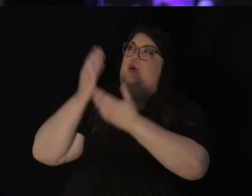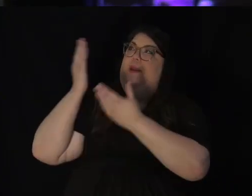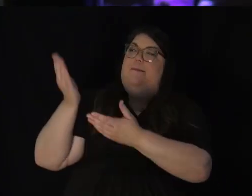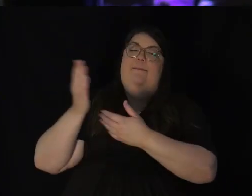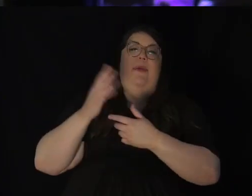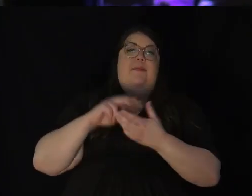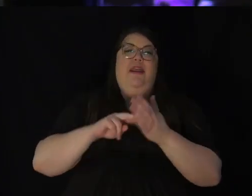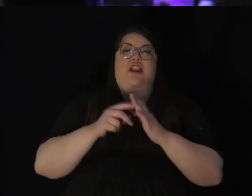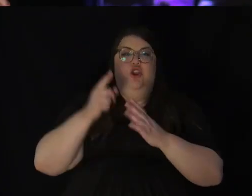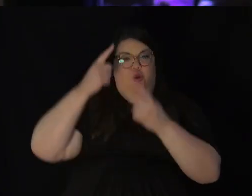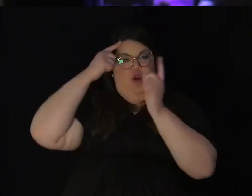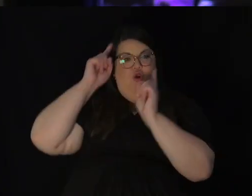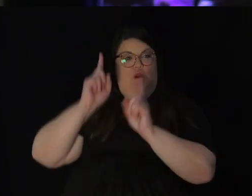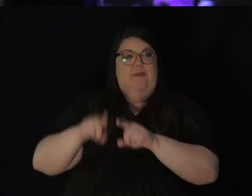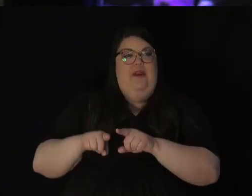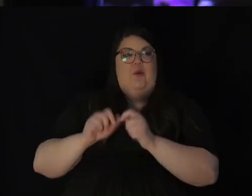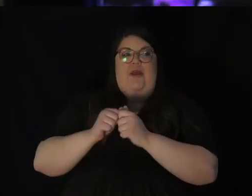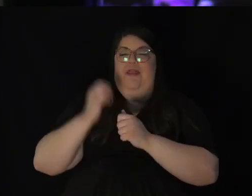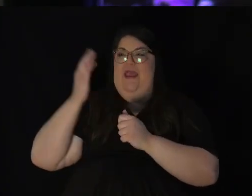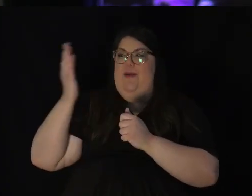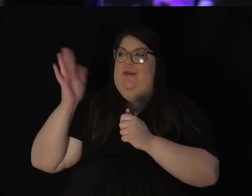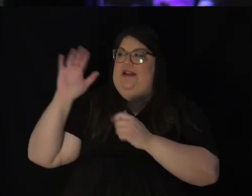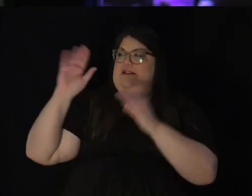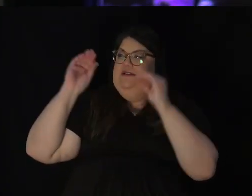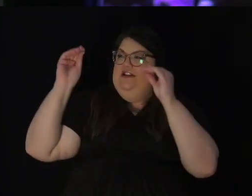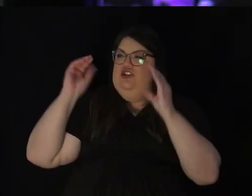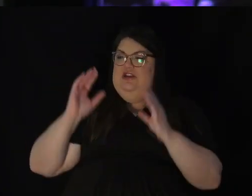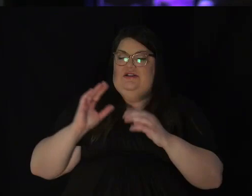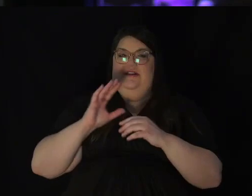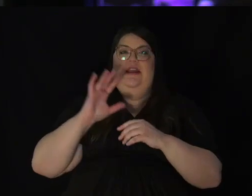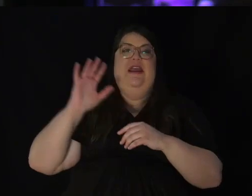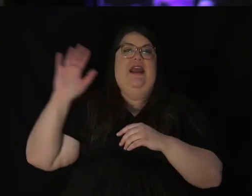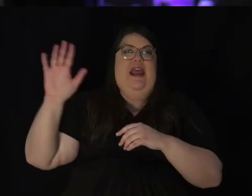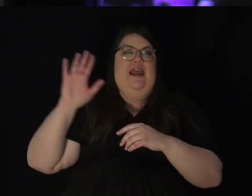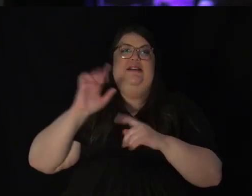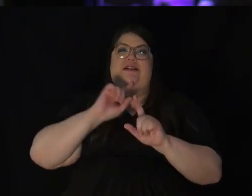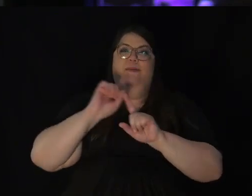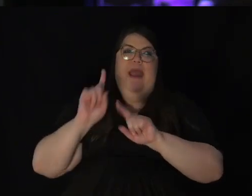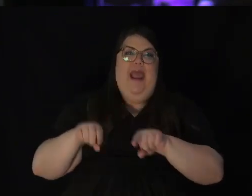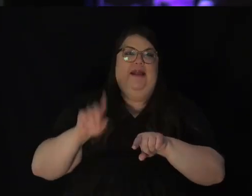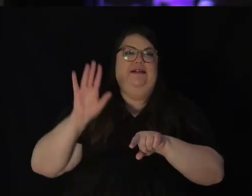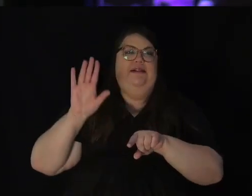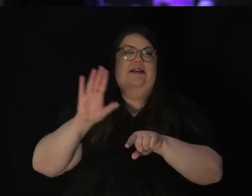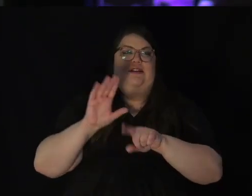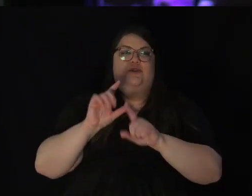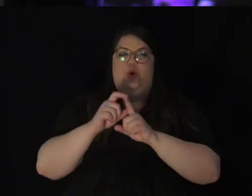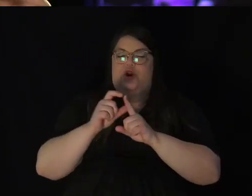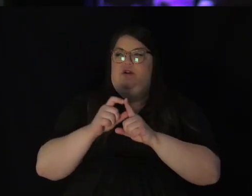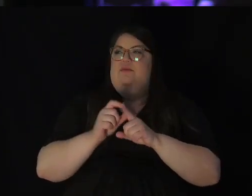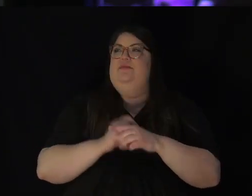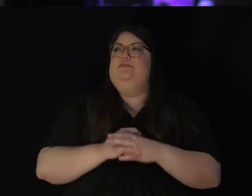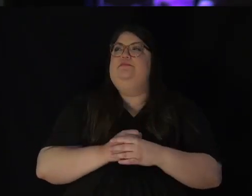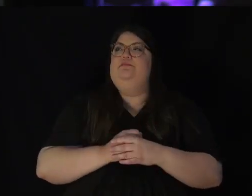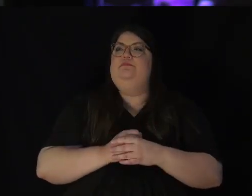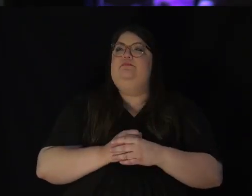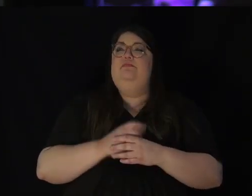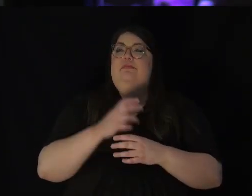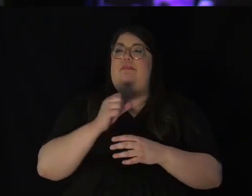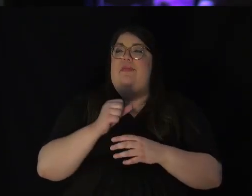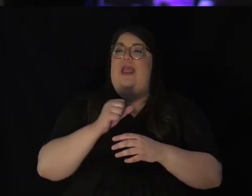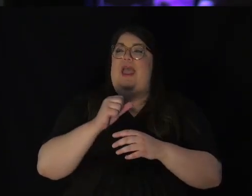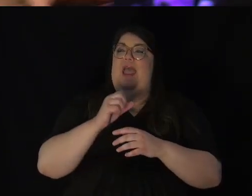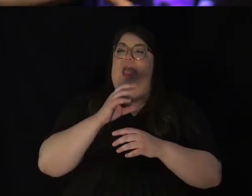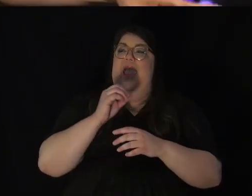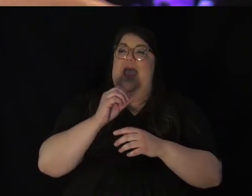are in agreement with him and his teachings and his commands and his words. And the blessing of